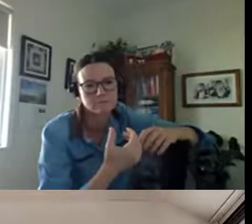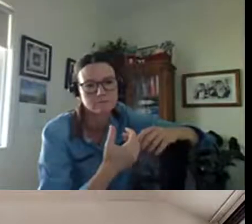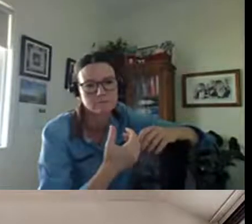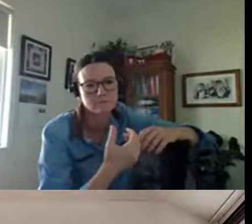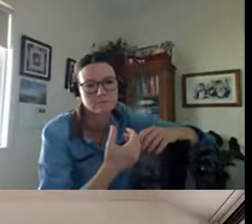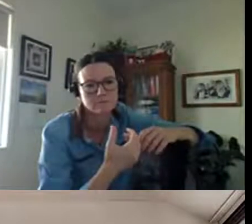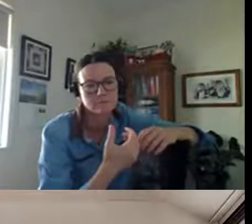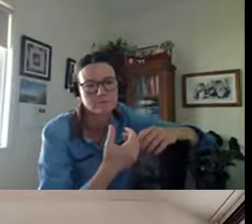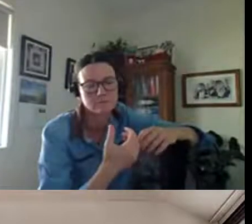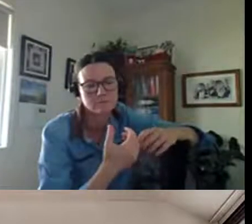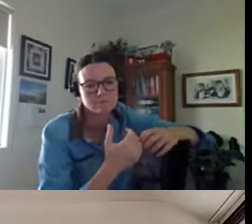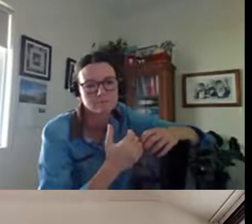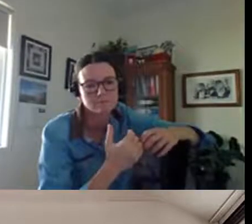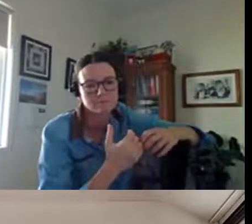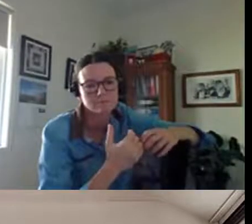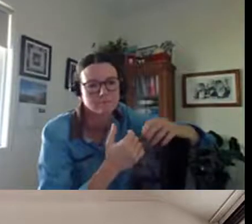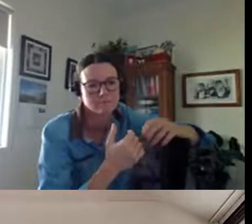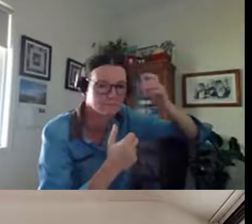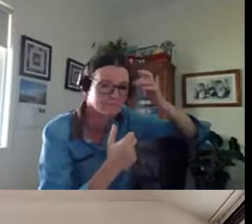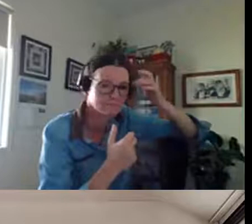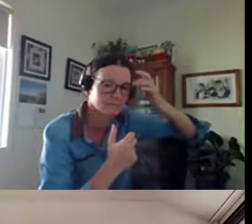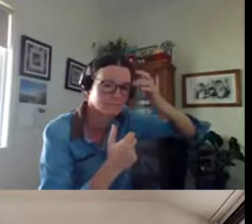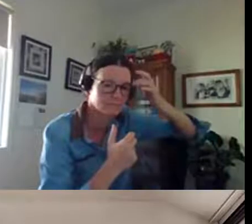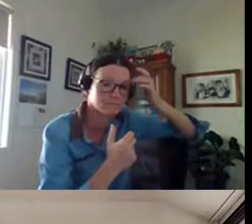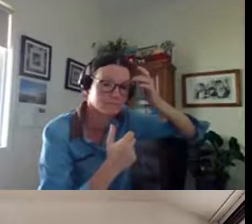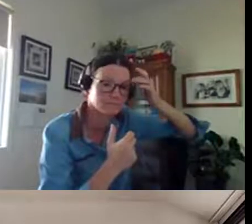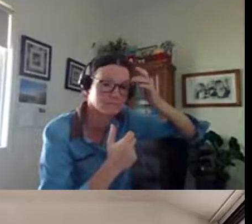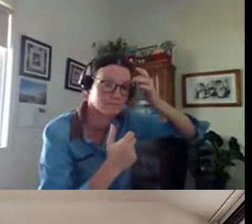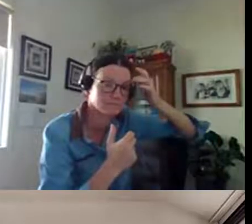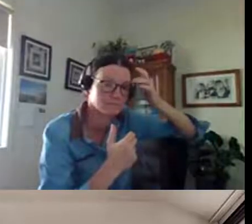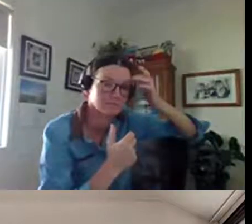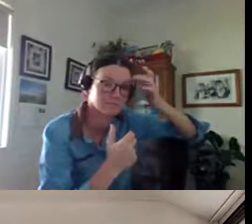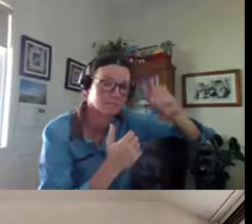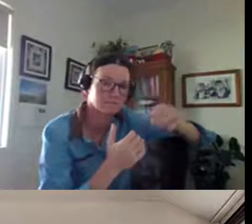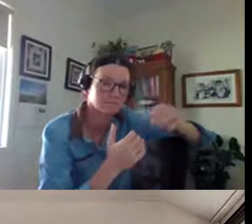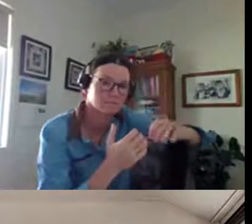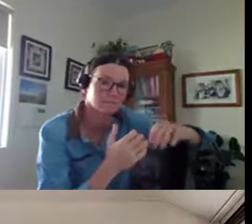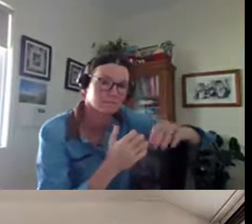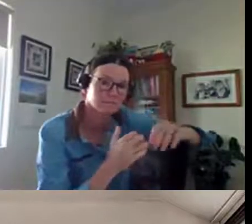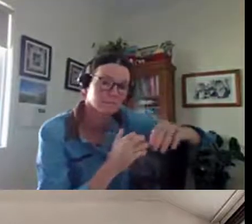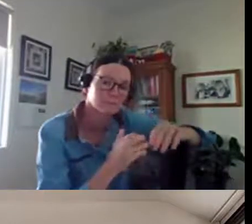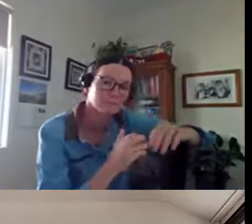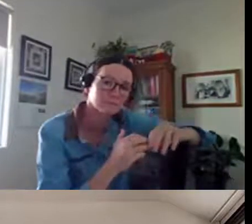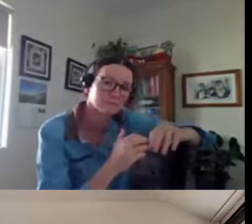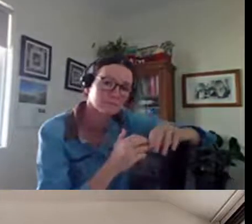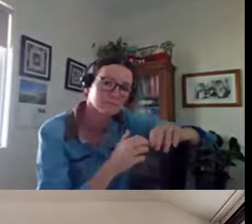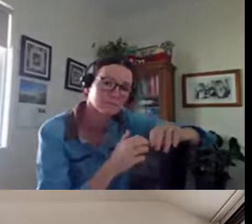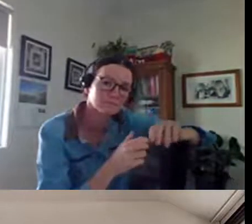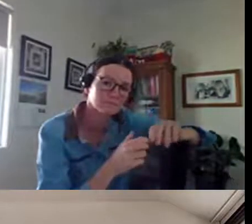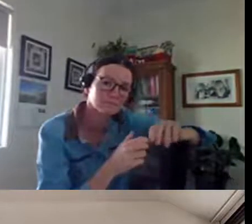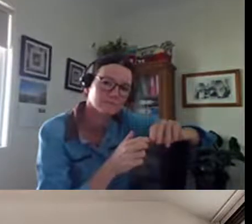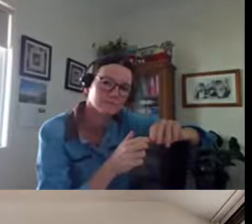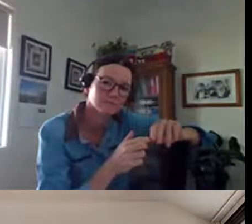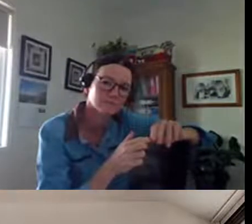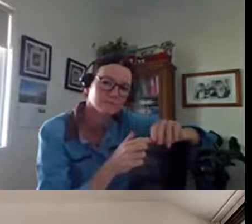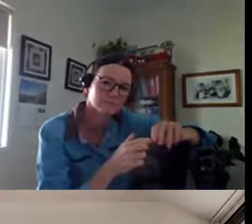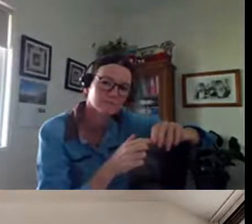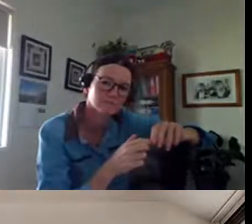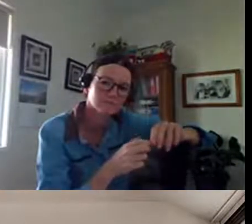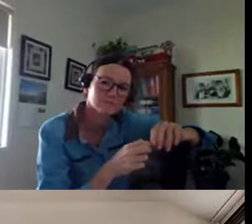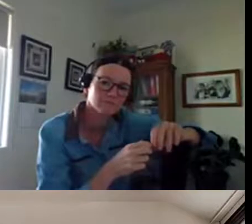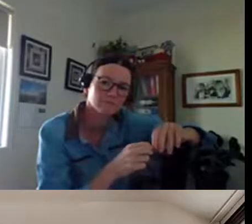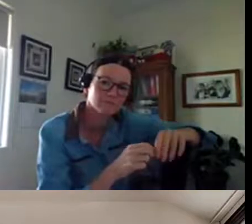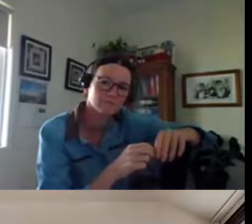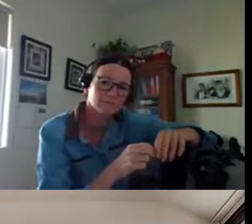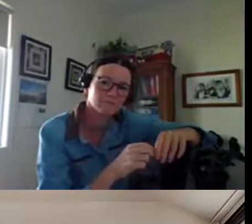model, the archetype, the what's the package, can you give it to us, when in fact it's